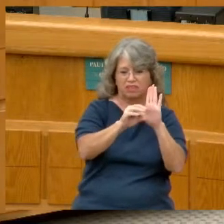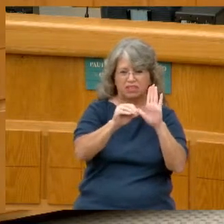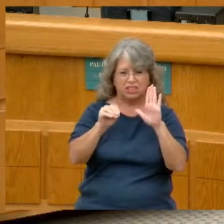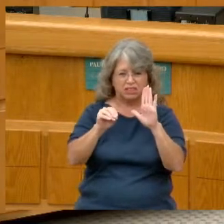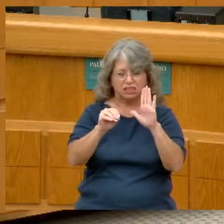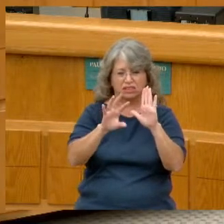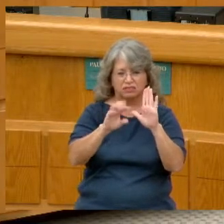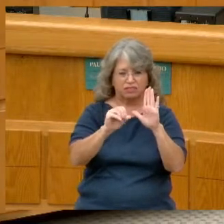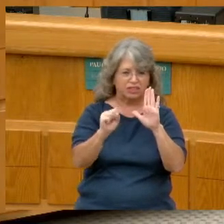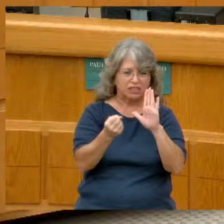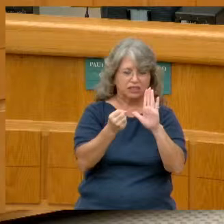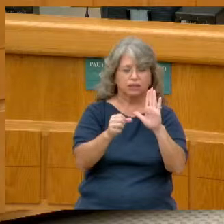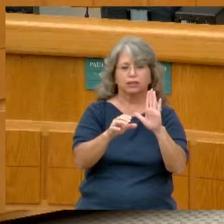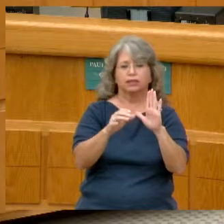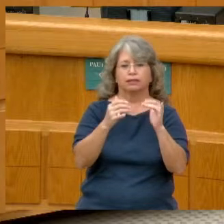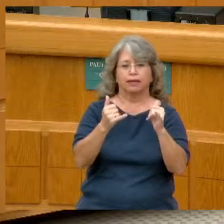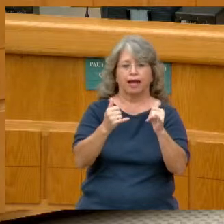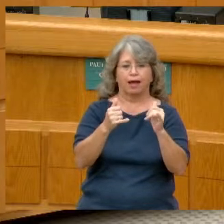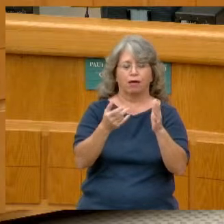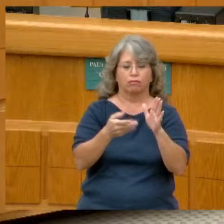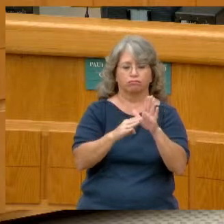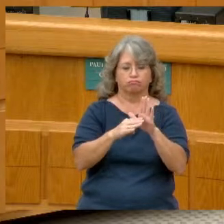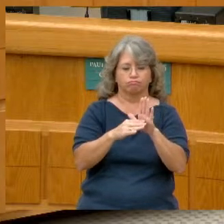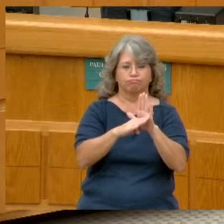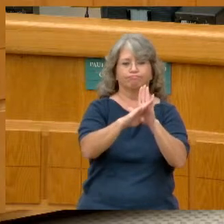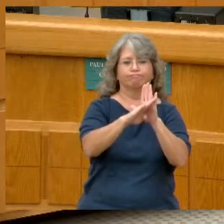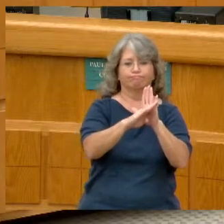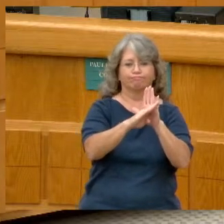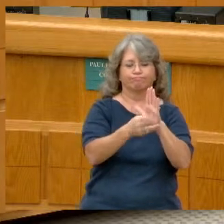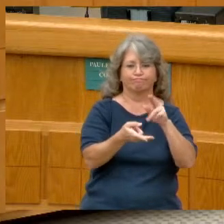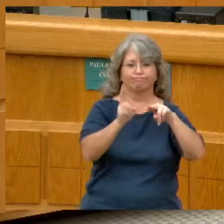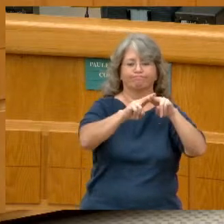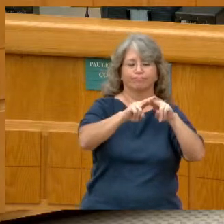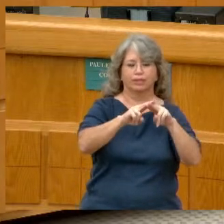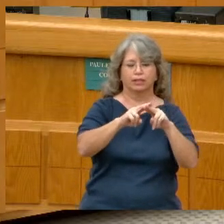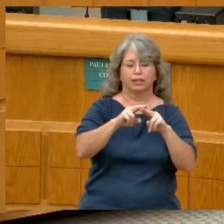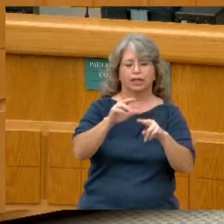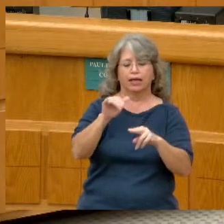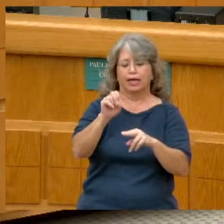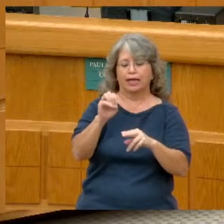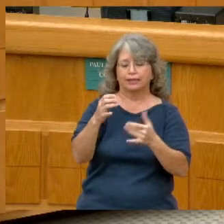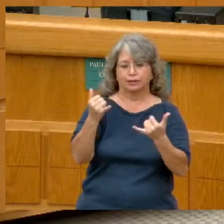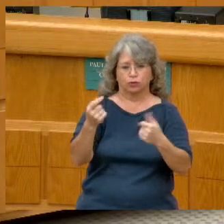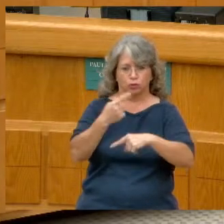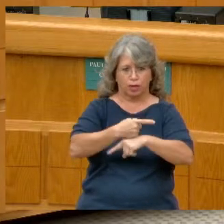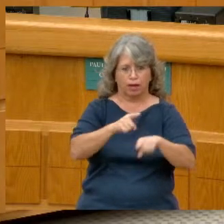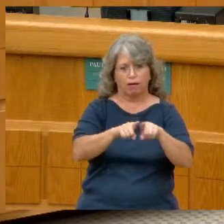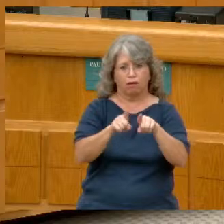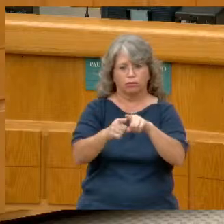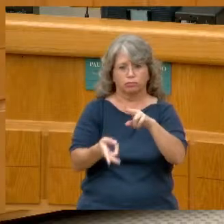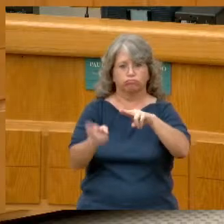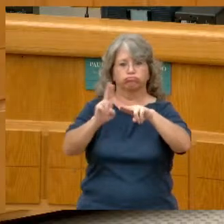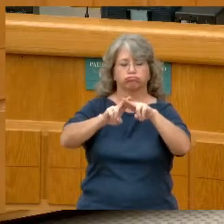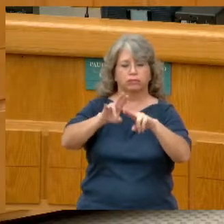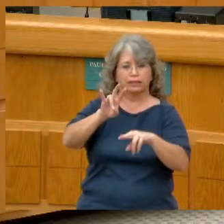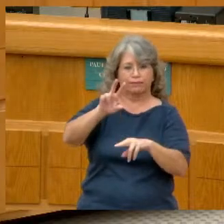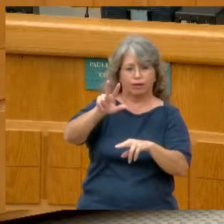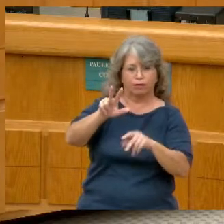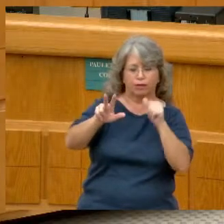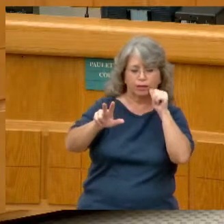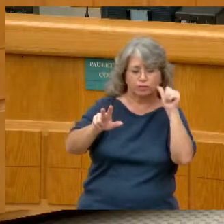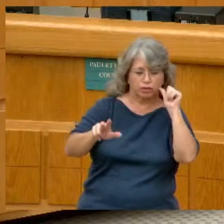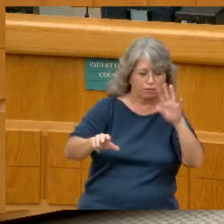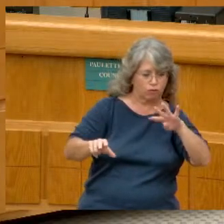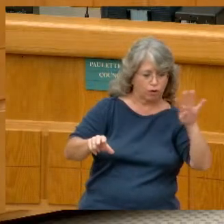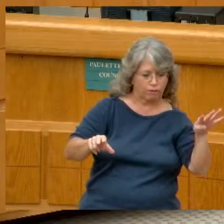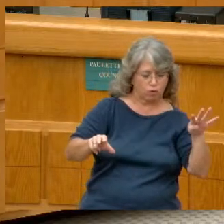them going back up. The cases today are also going back up. Today we had 73 cases. Yesterday we were at 44